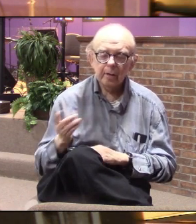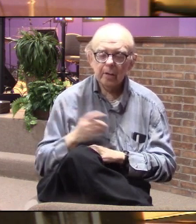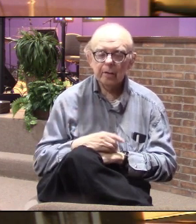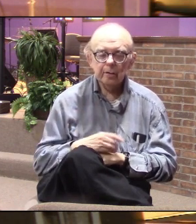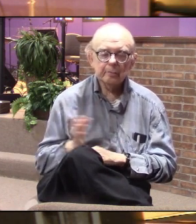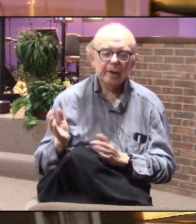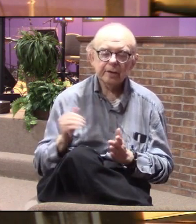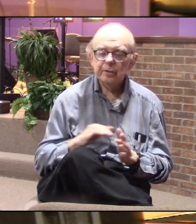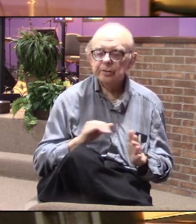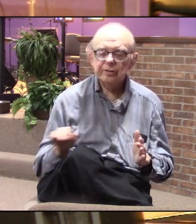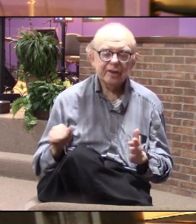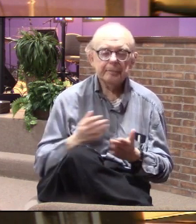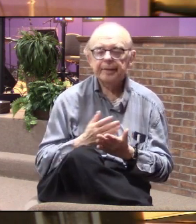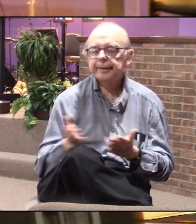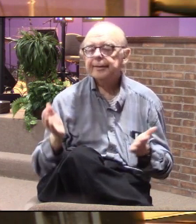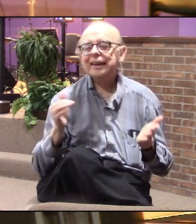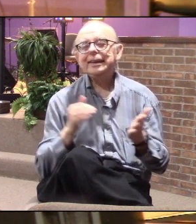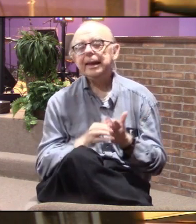doing the same thing all over again.